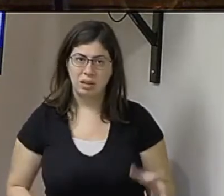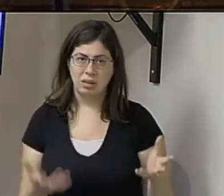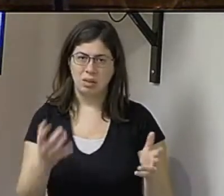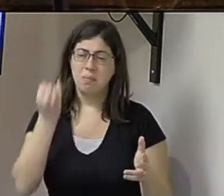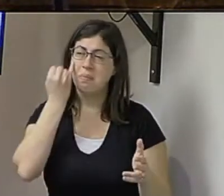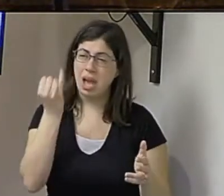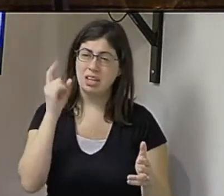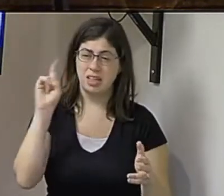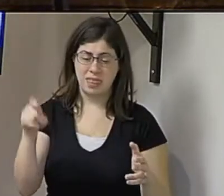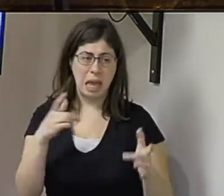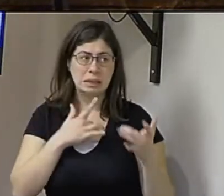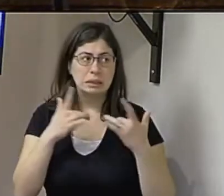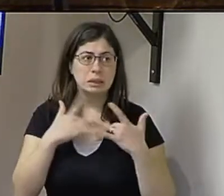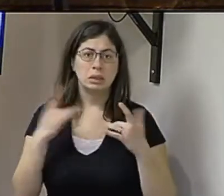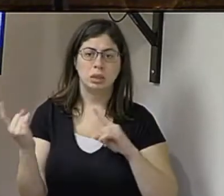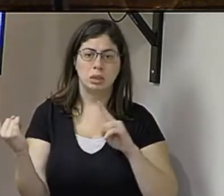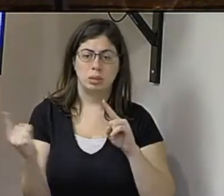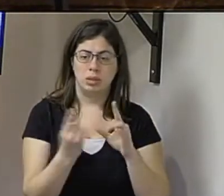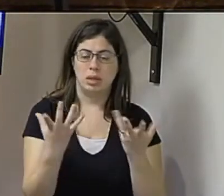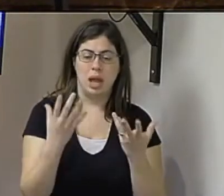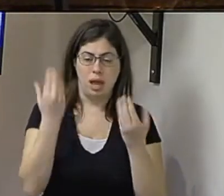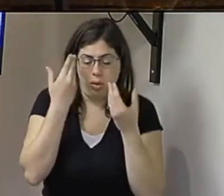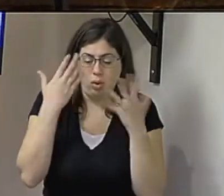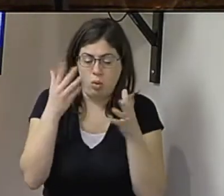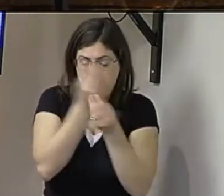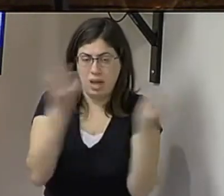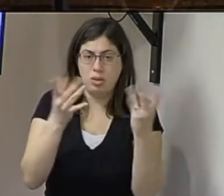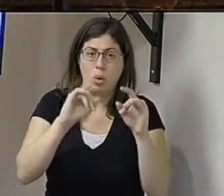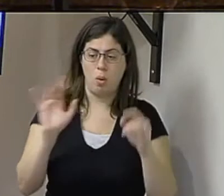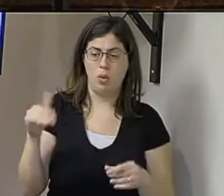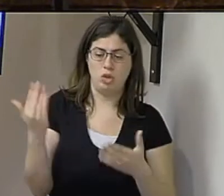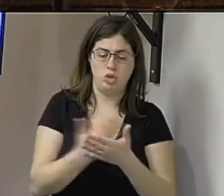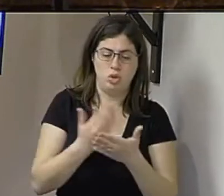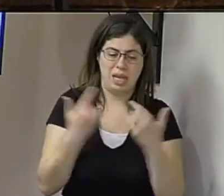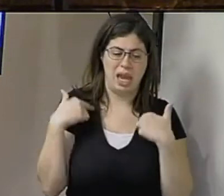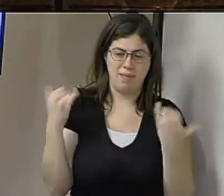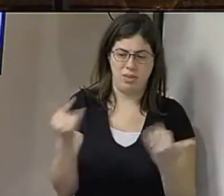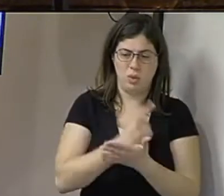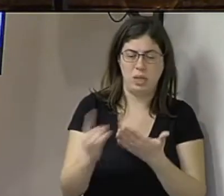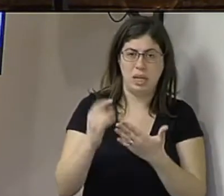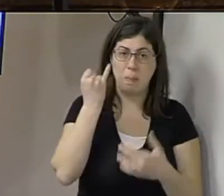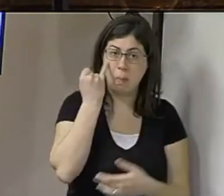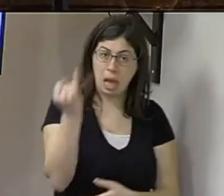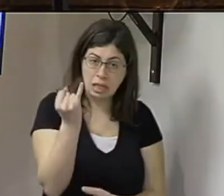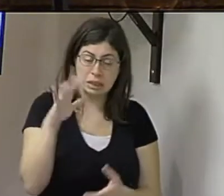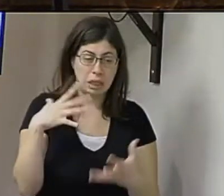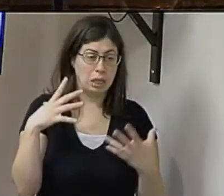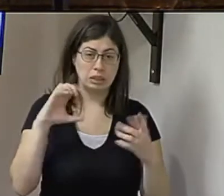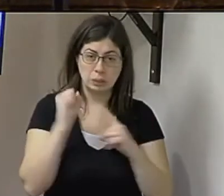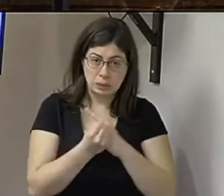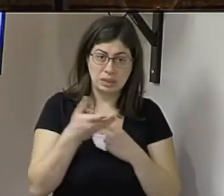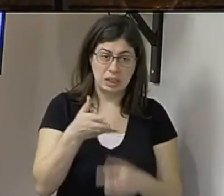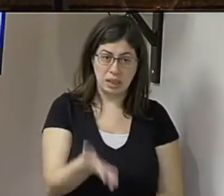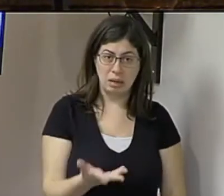you imagine the anxiety, right? You go up and you, I don't know how this stuff gets announced, but you realize, oh, this is the new thing he's doing this week. Like, can you imagine how intense that situation is for